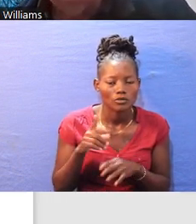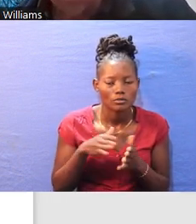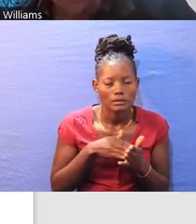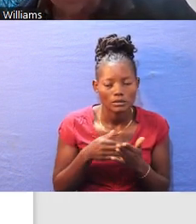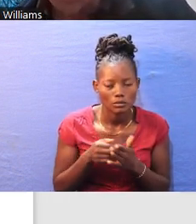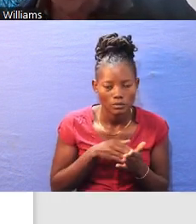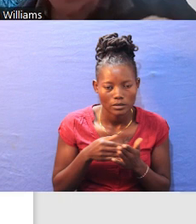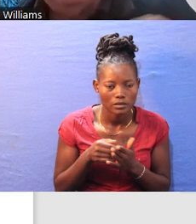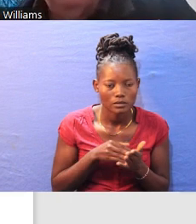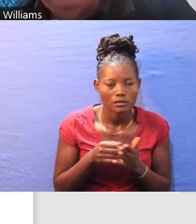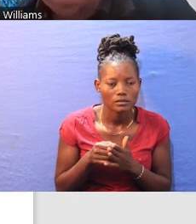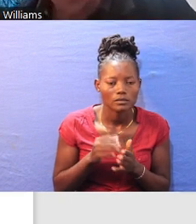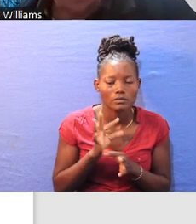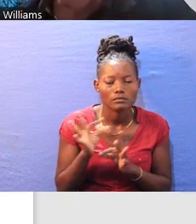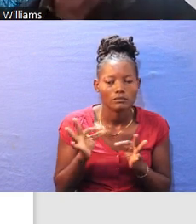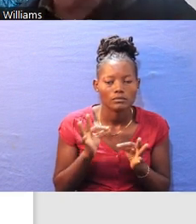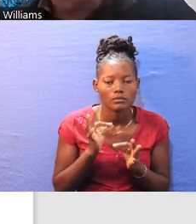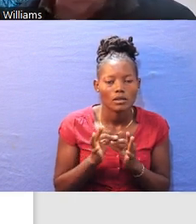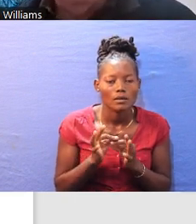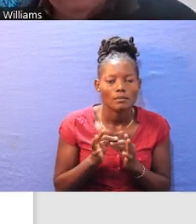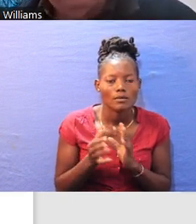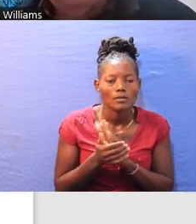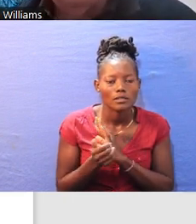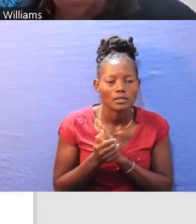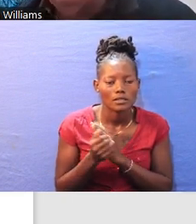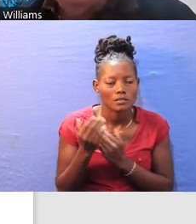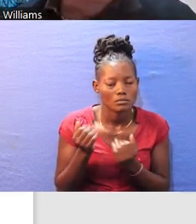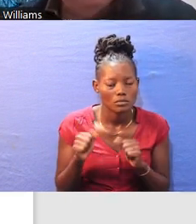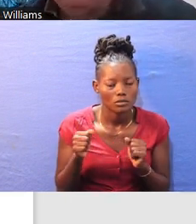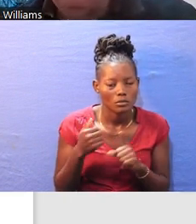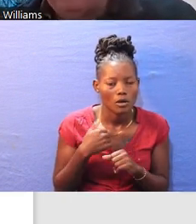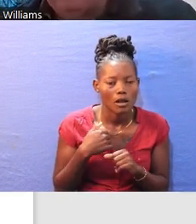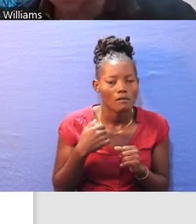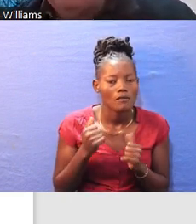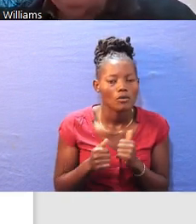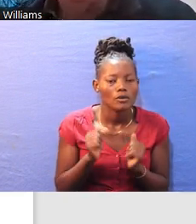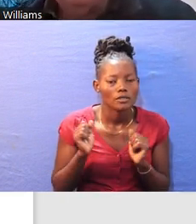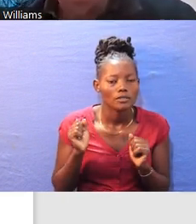token, you can be so weak that you can have perfect mechanics and you can't run fast. It does take both.